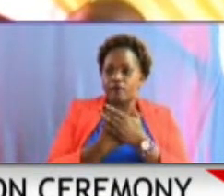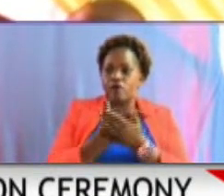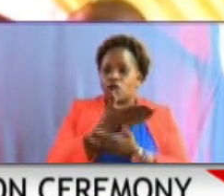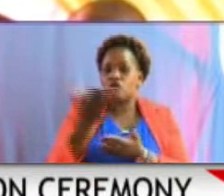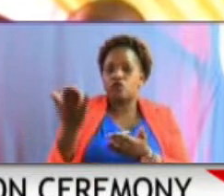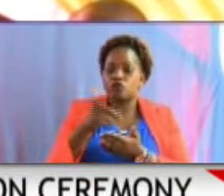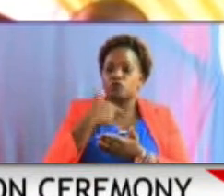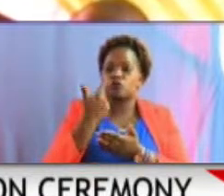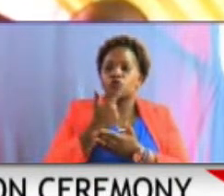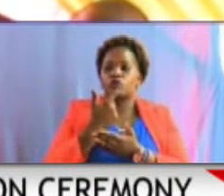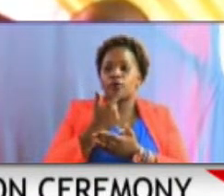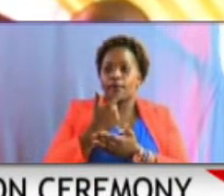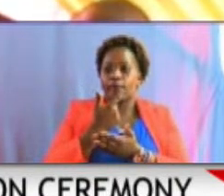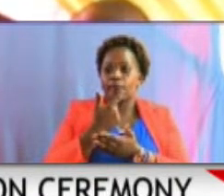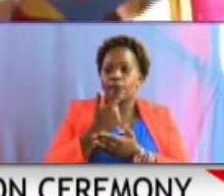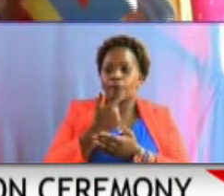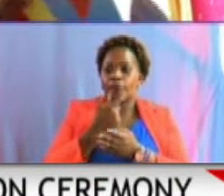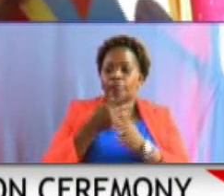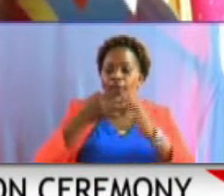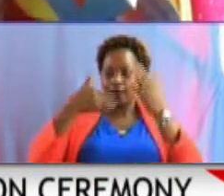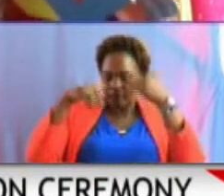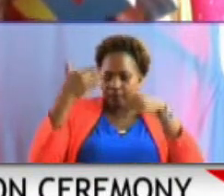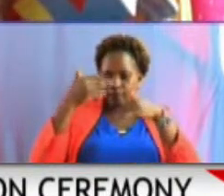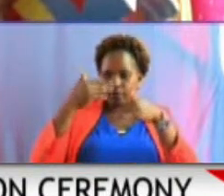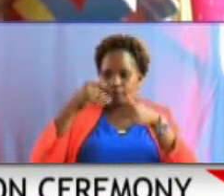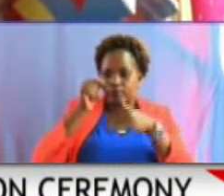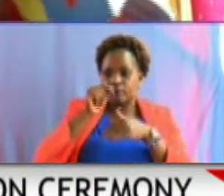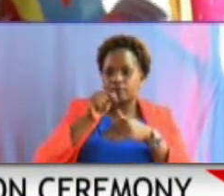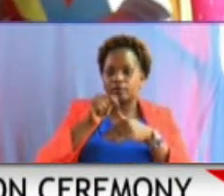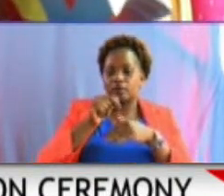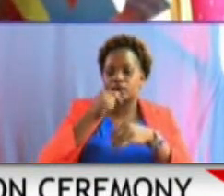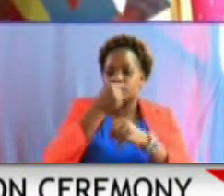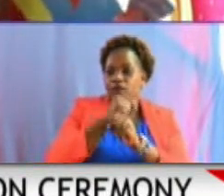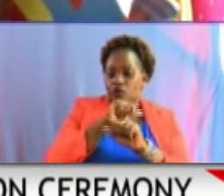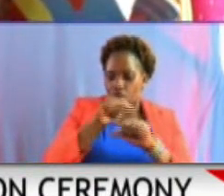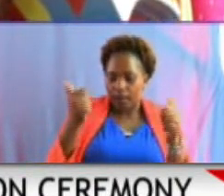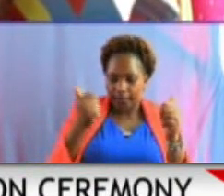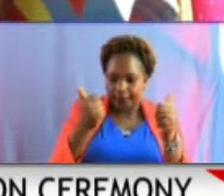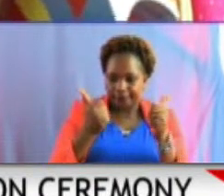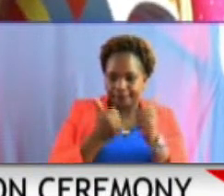those who have sacrificed to get you to where you are.